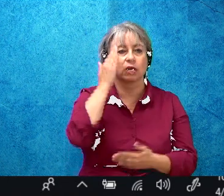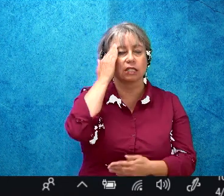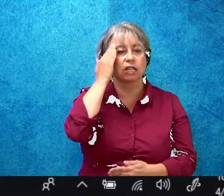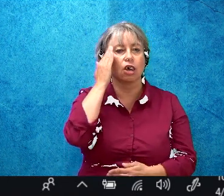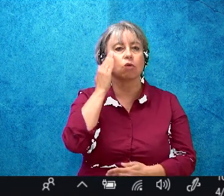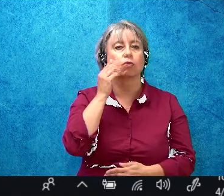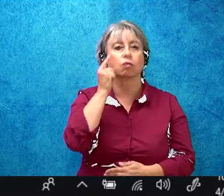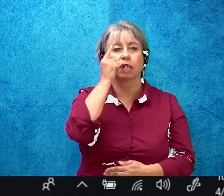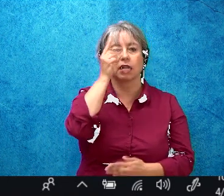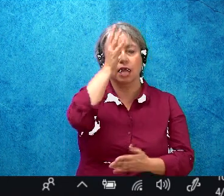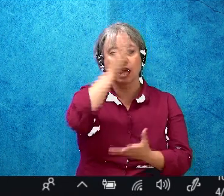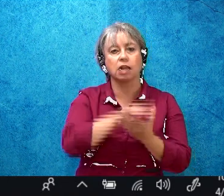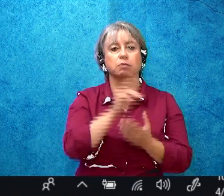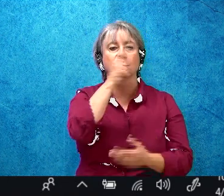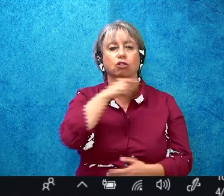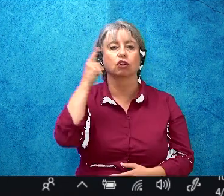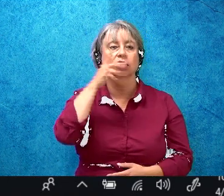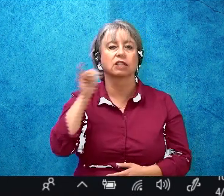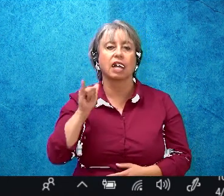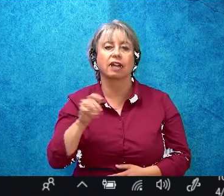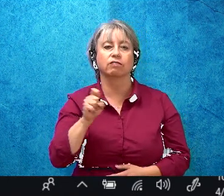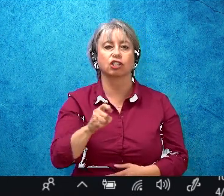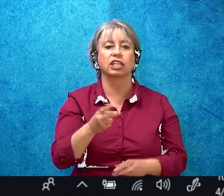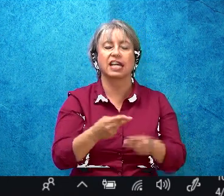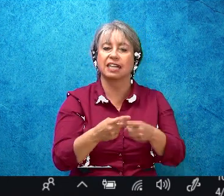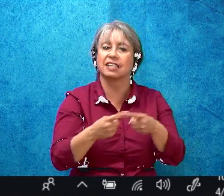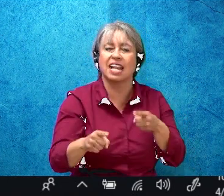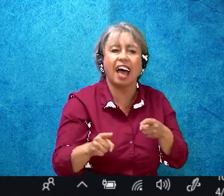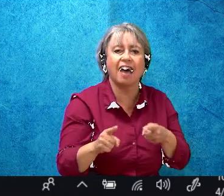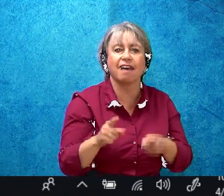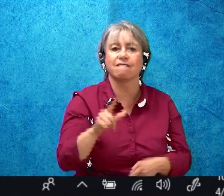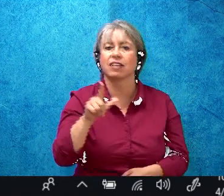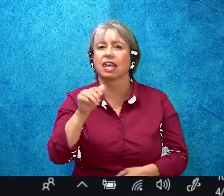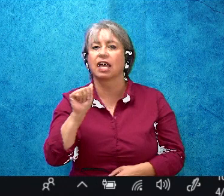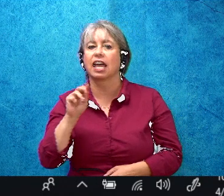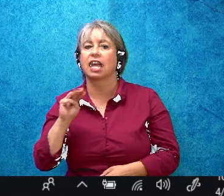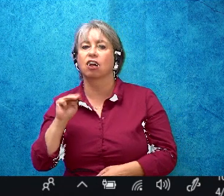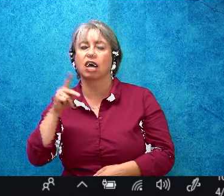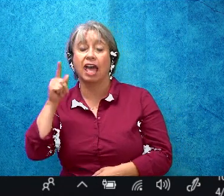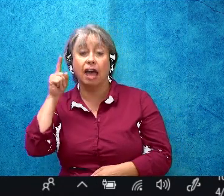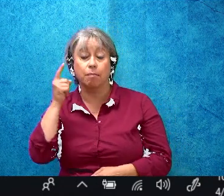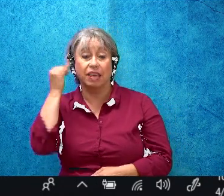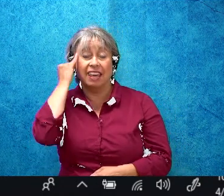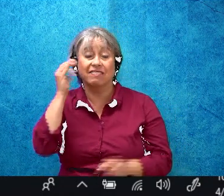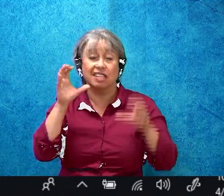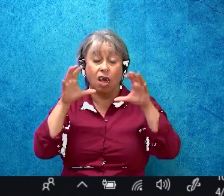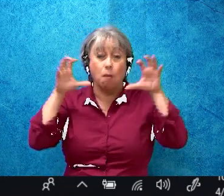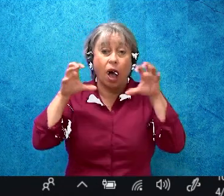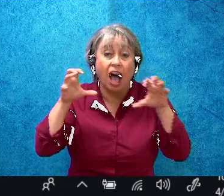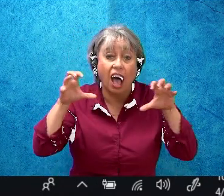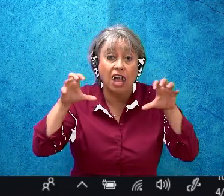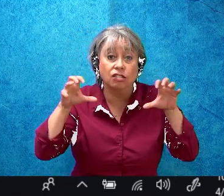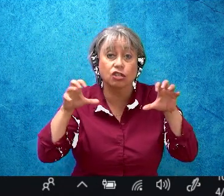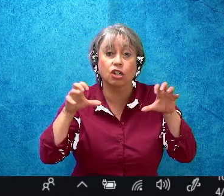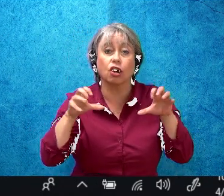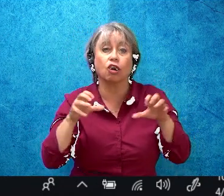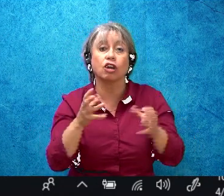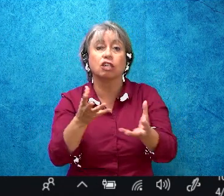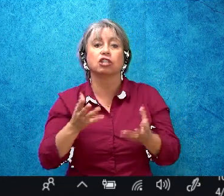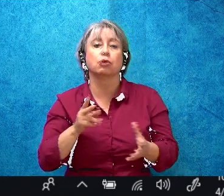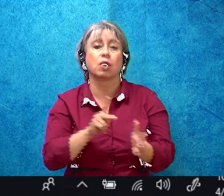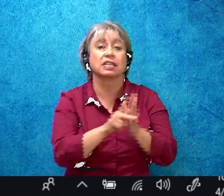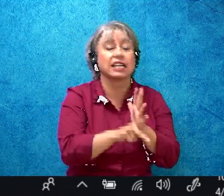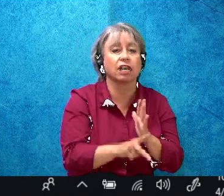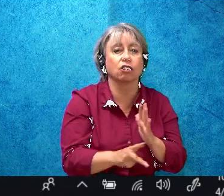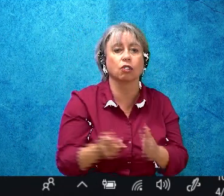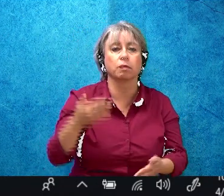knife and a lamp because she figures if he's the monster, okay, she's going to kill him. She goes to the room and